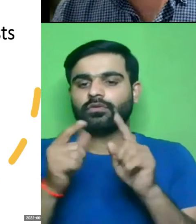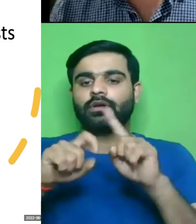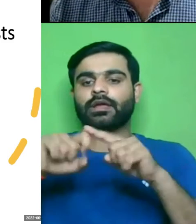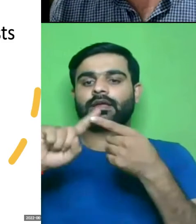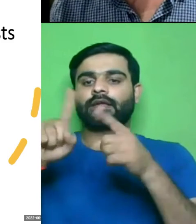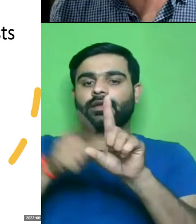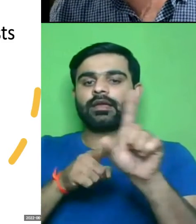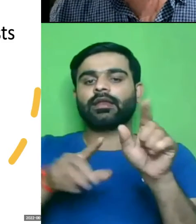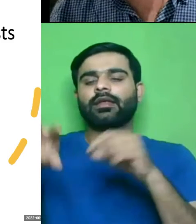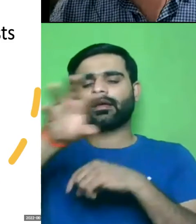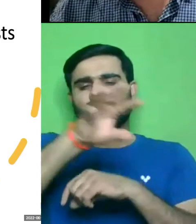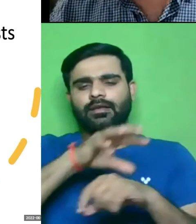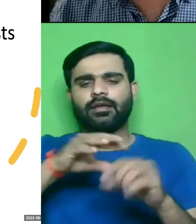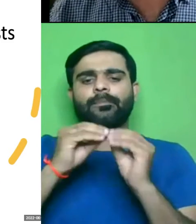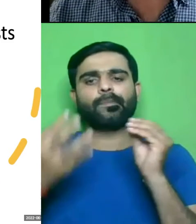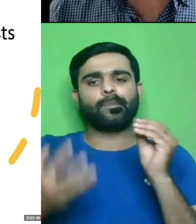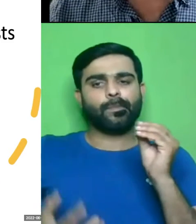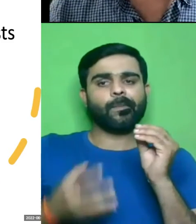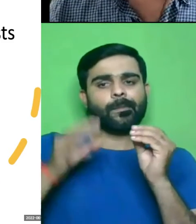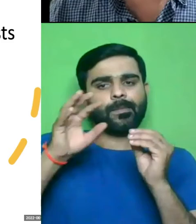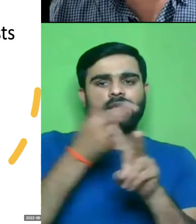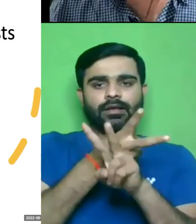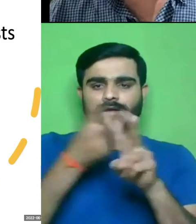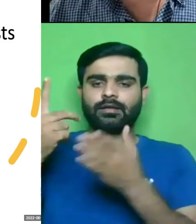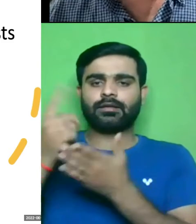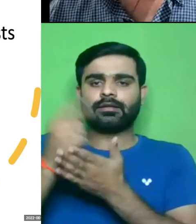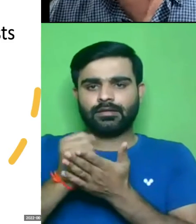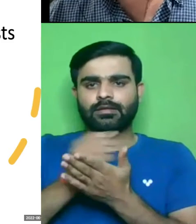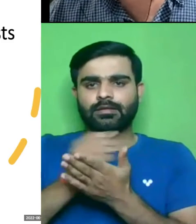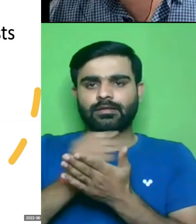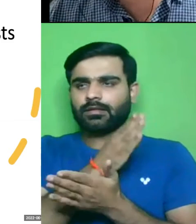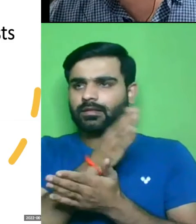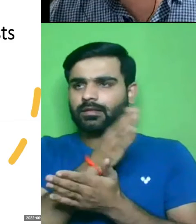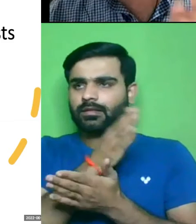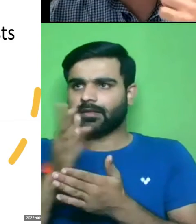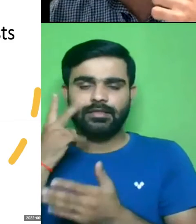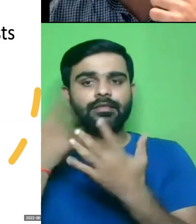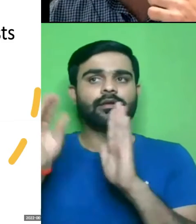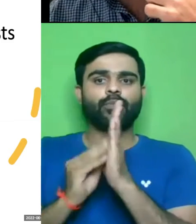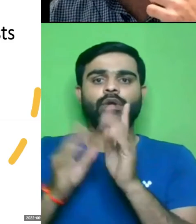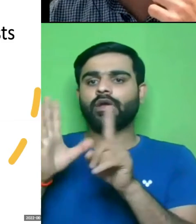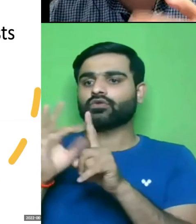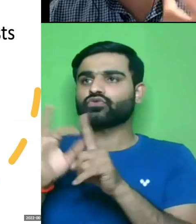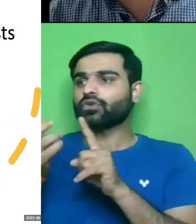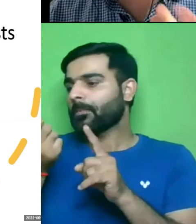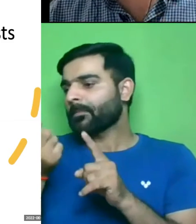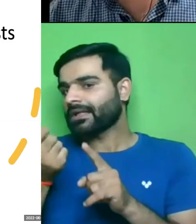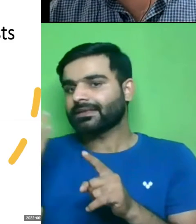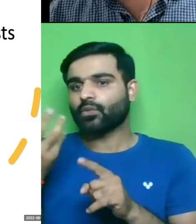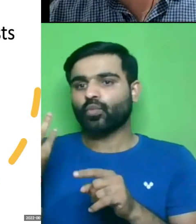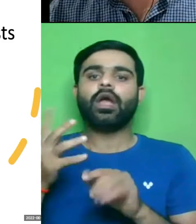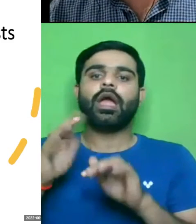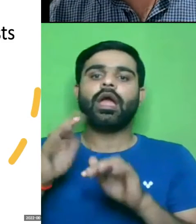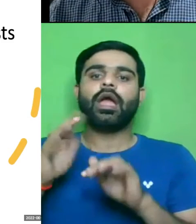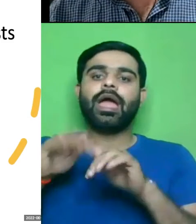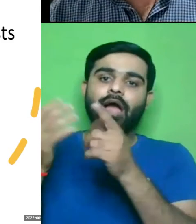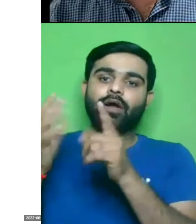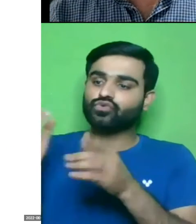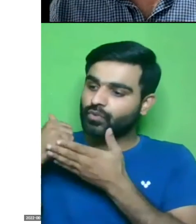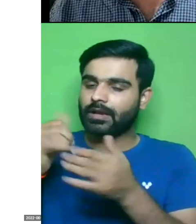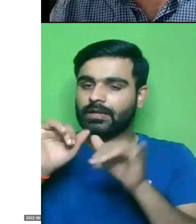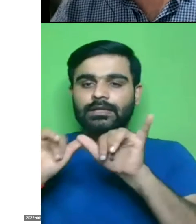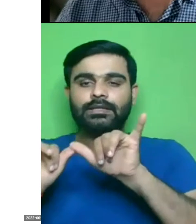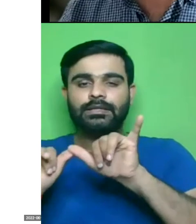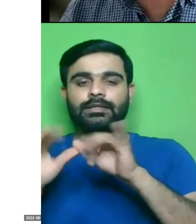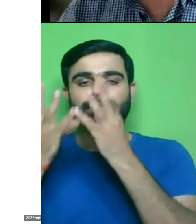that I don't have time to go into here to try to sort of nail down what are those costs and how that can help us figure out how we